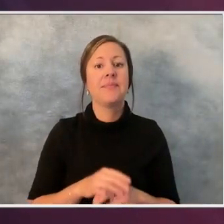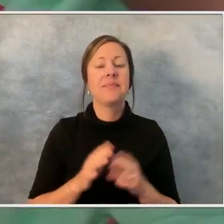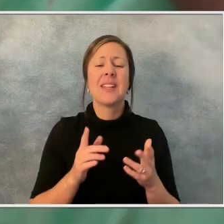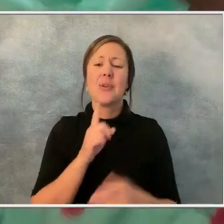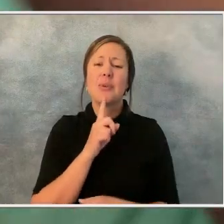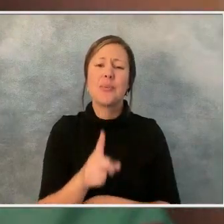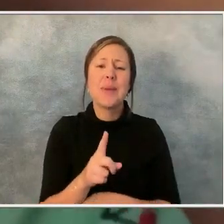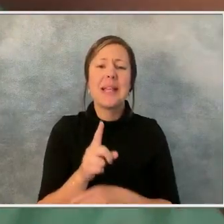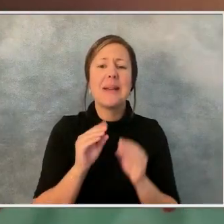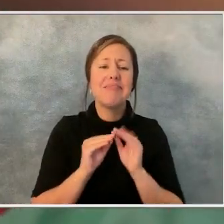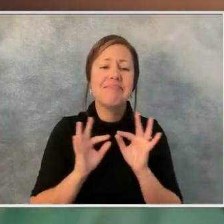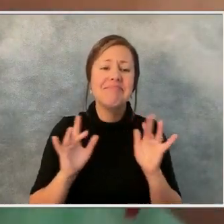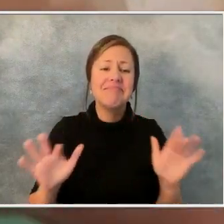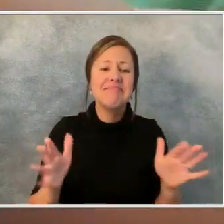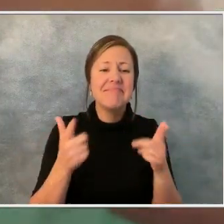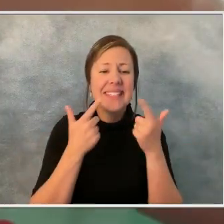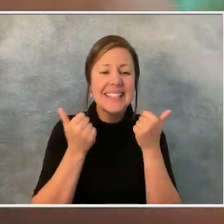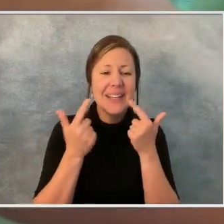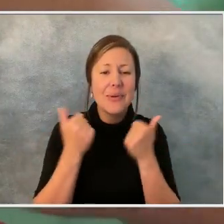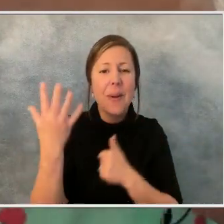eyes.